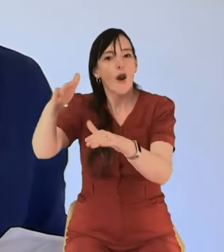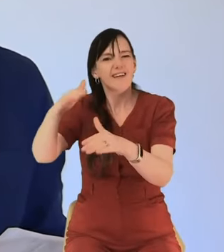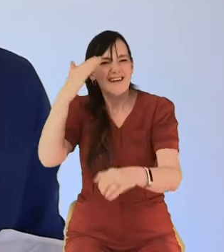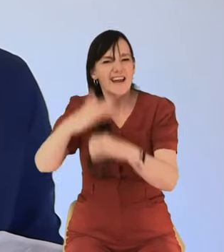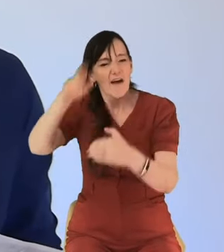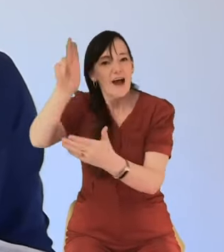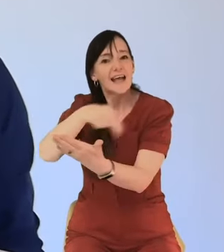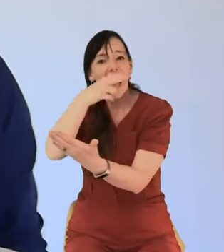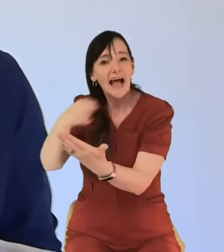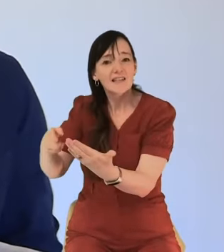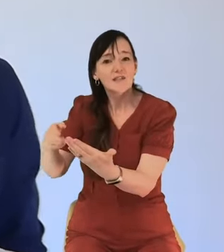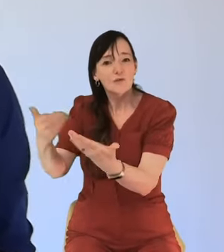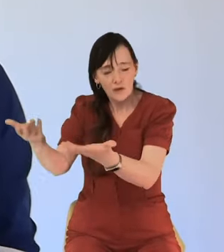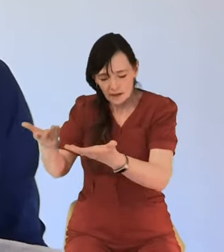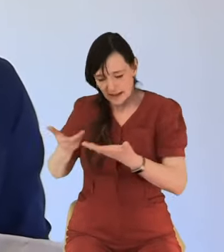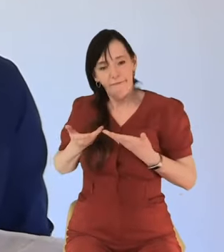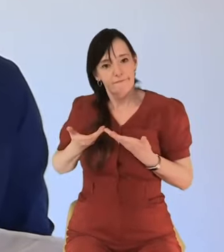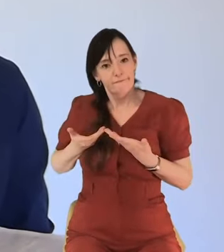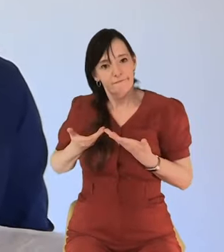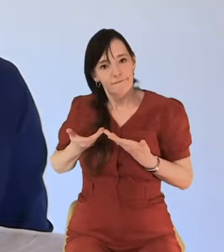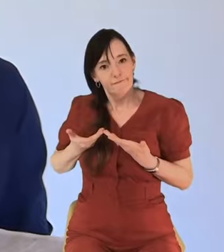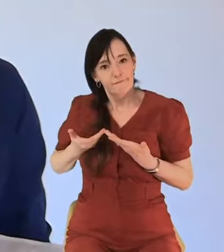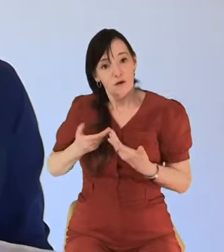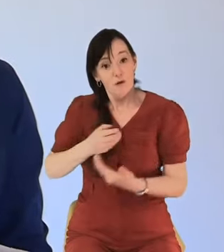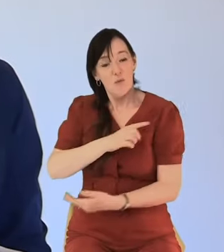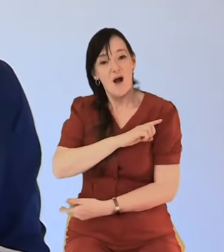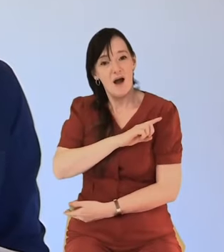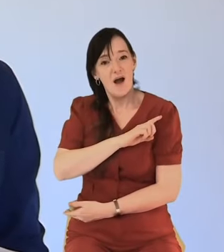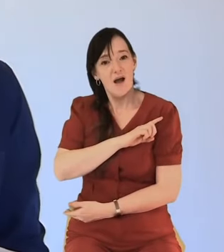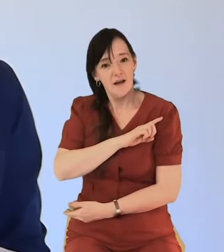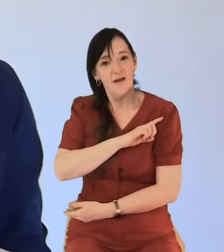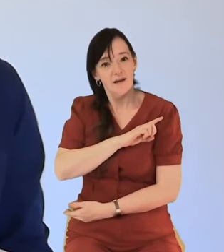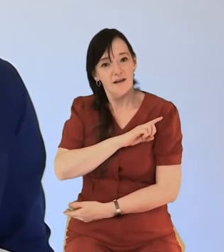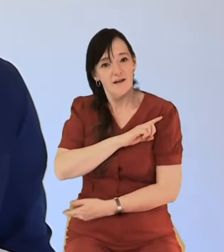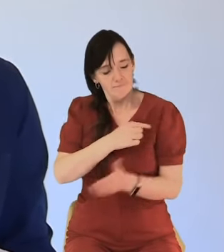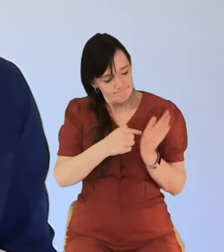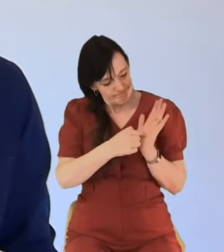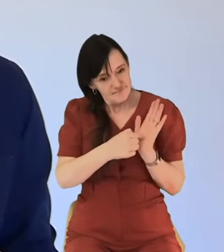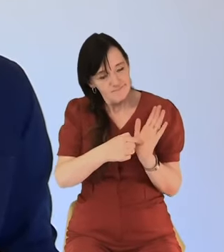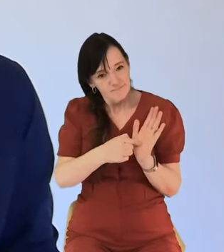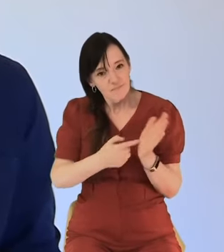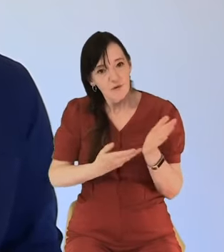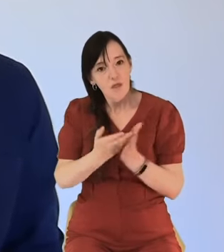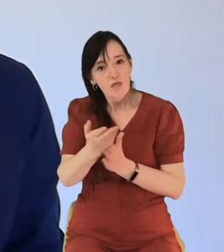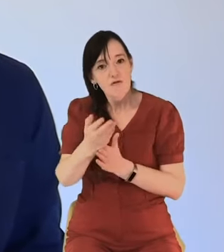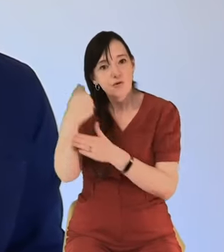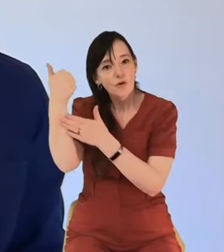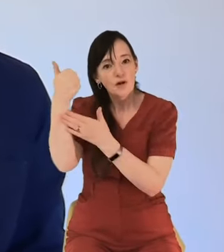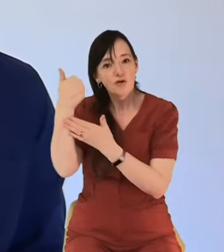to be cancelled, is ours. Why? Because by his grace,